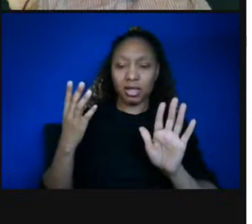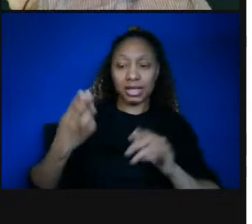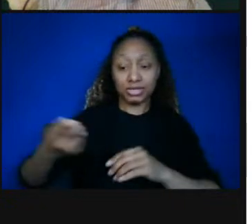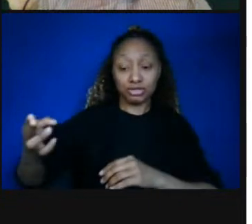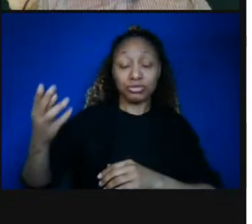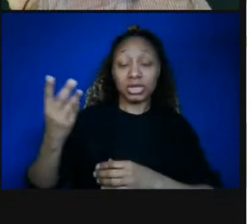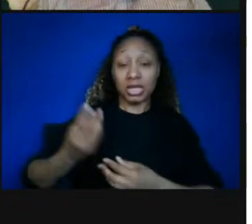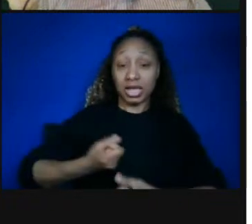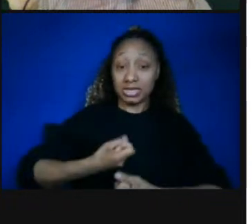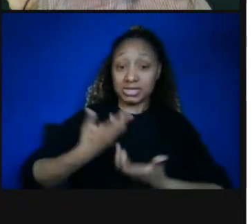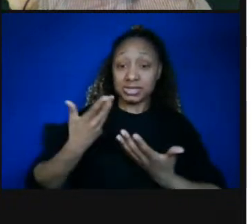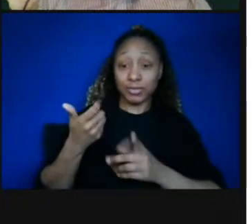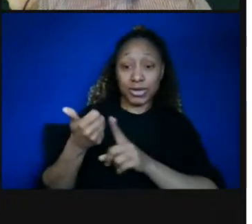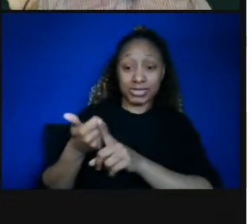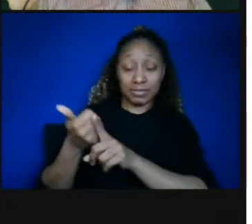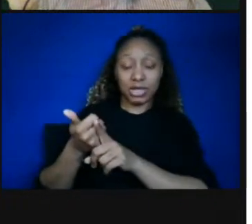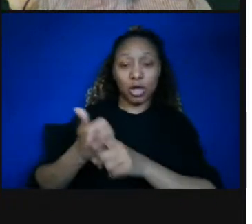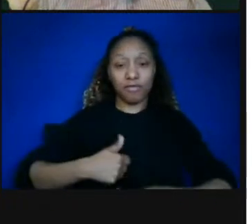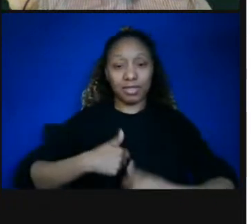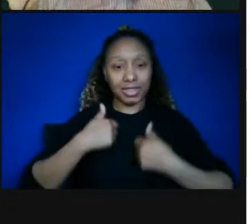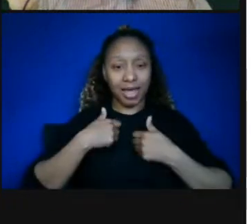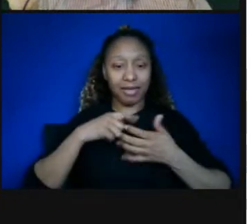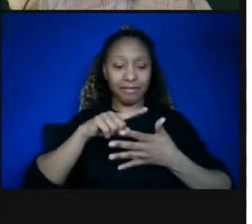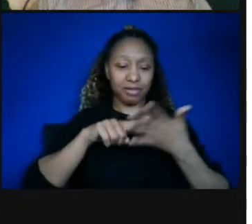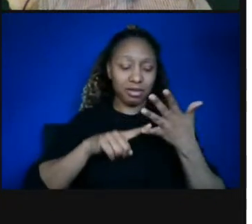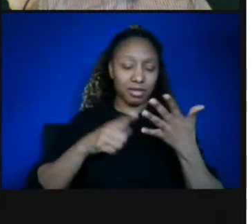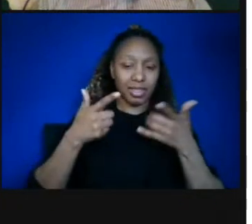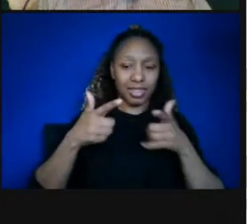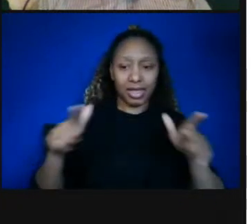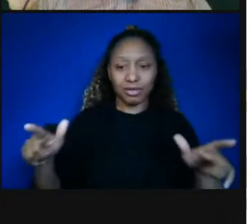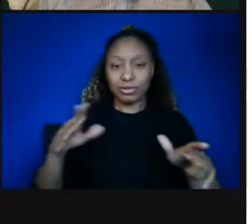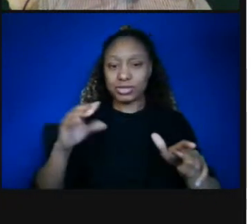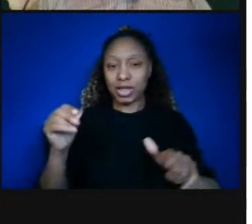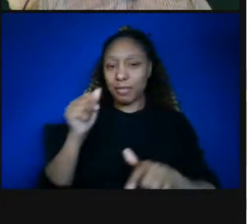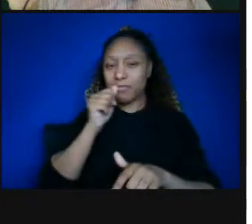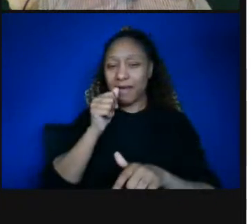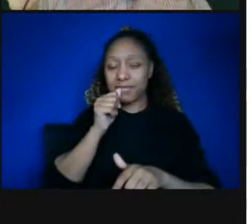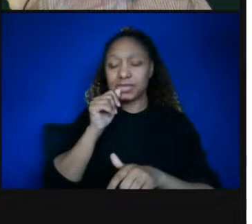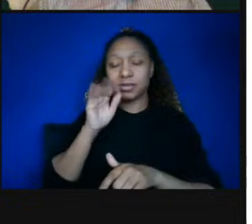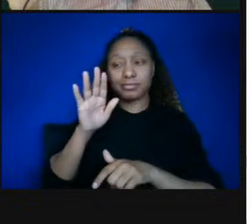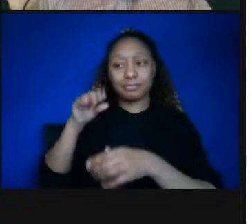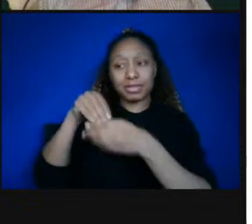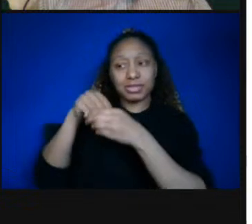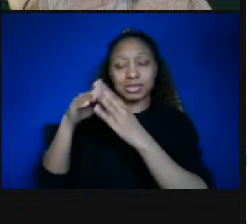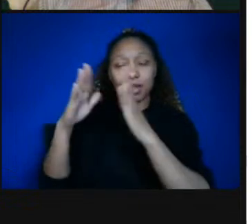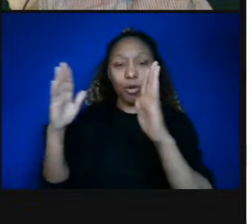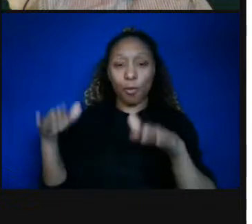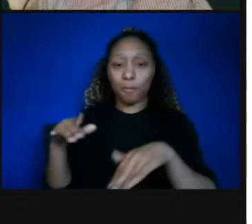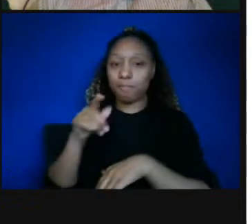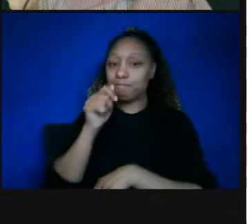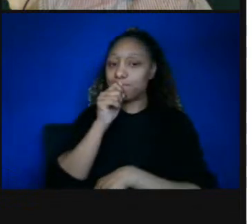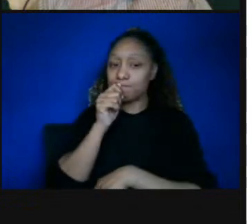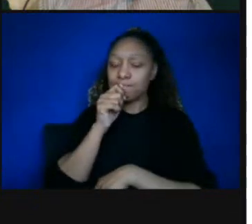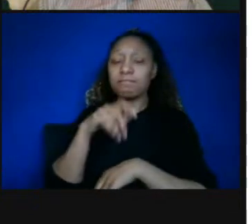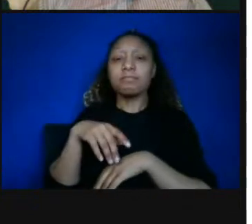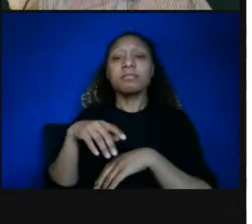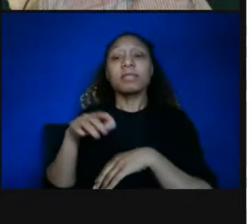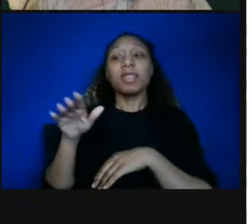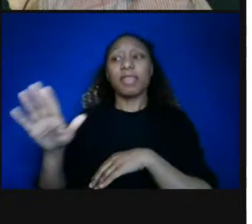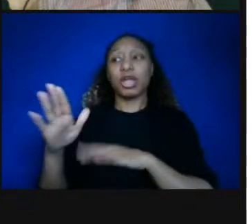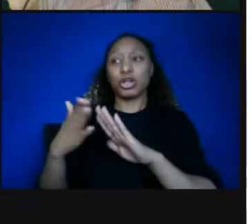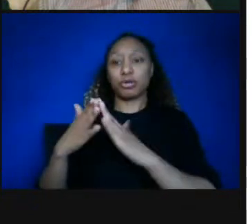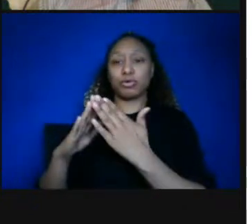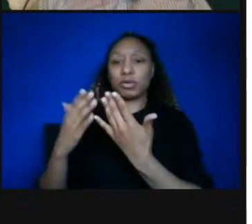ancestry, traditions, lifeways, language within the privacy of their homes and amongst family members. Many historians and